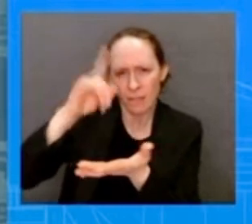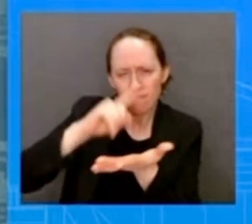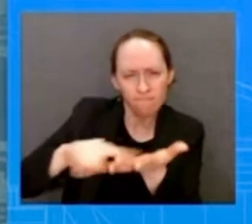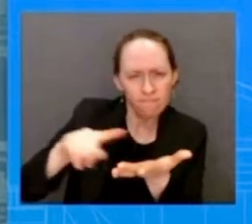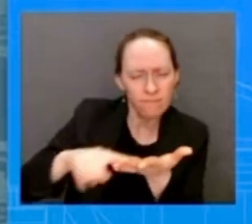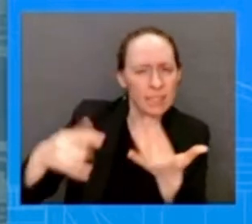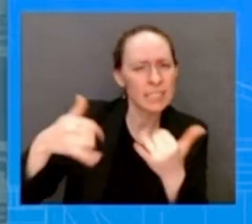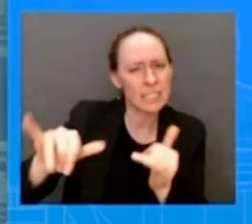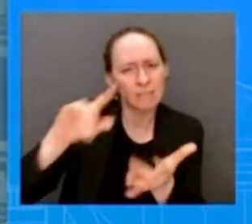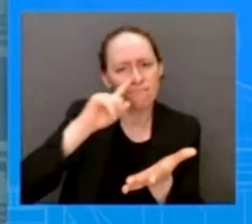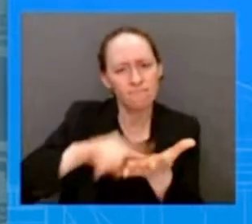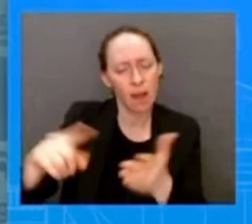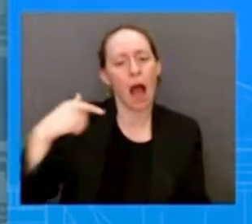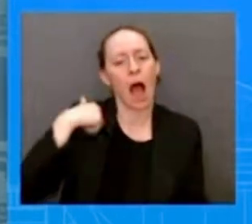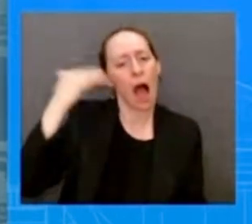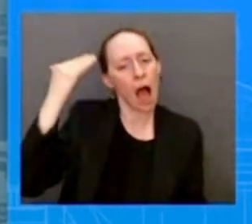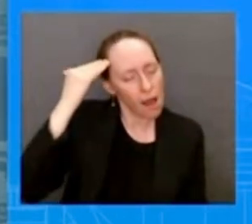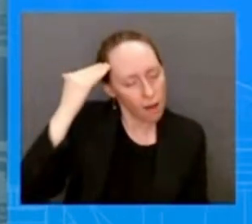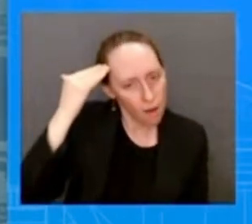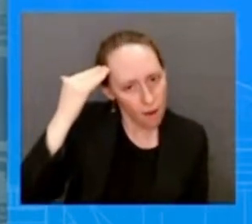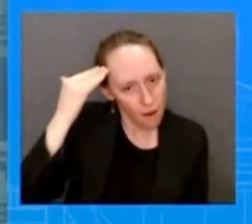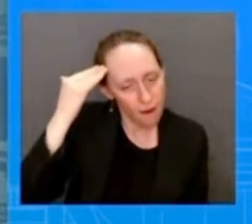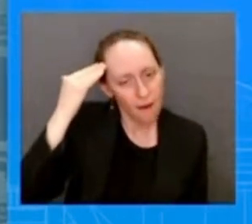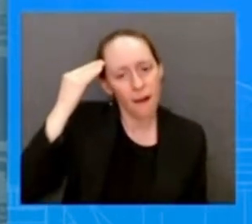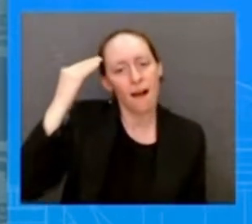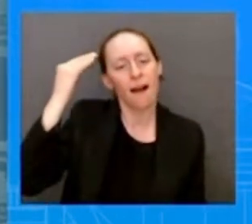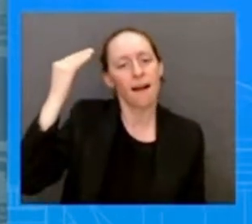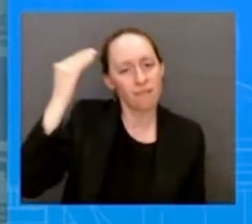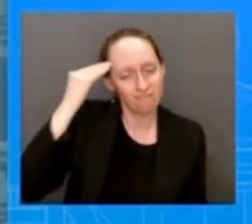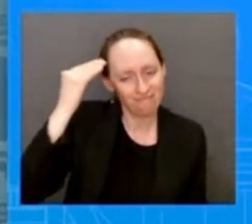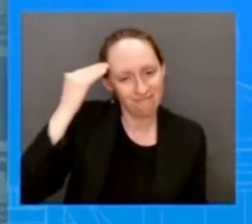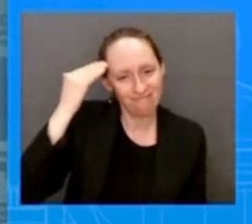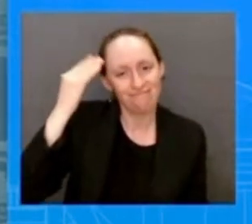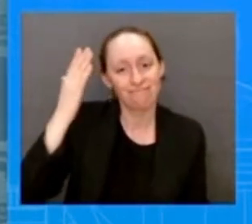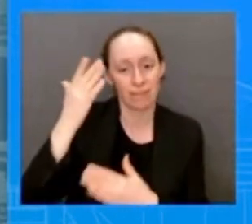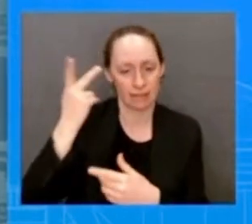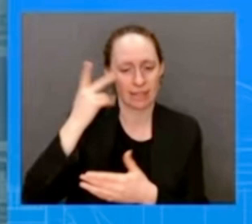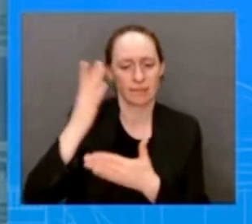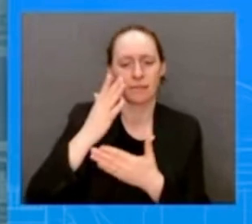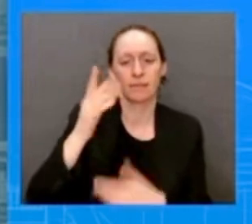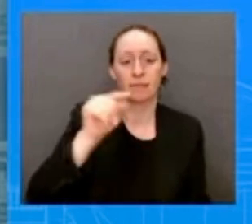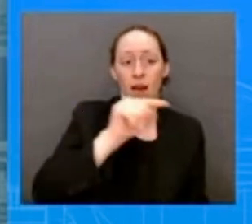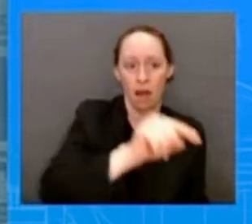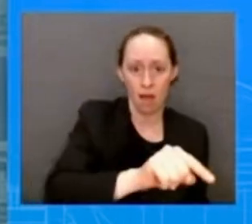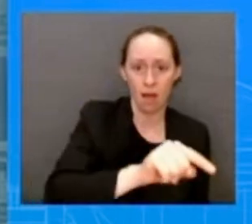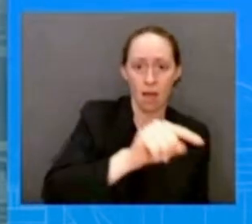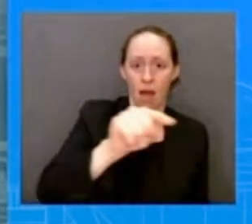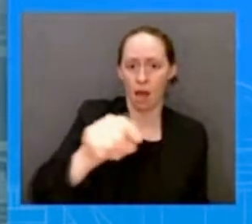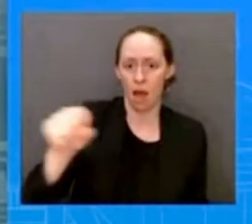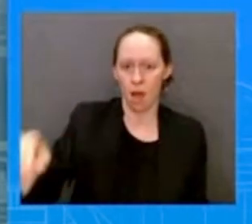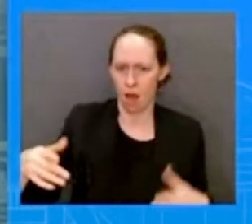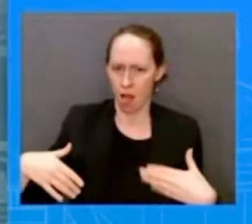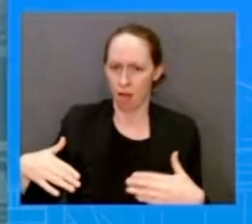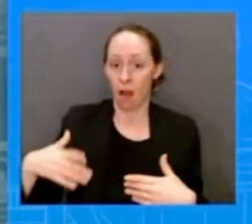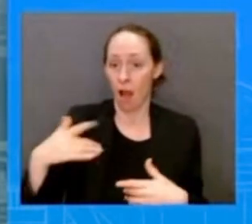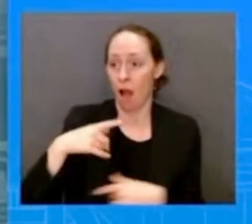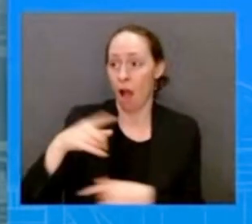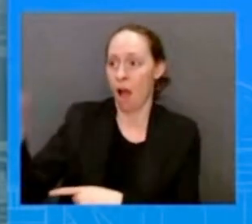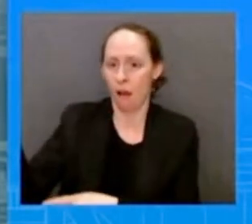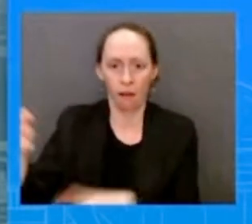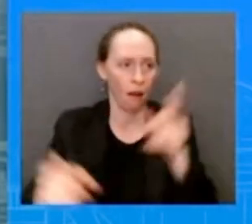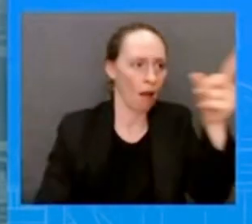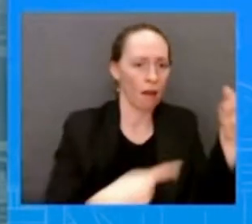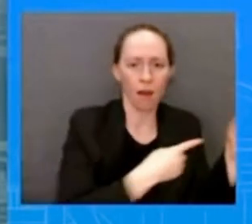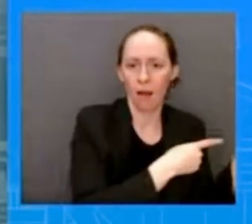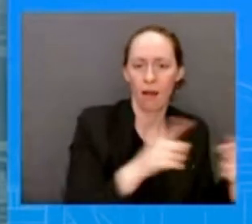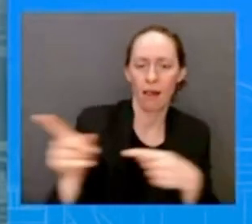consensus. And that's why the president has directed the team to stay at the work, because he wants to know. He wants to know as best we can know what the